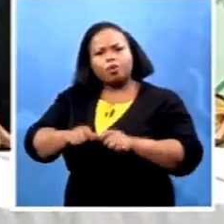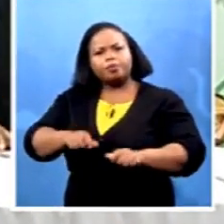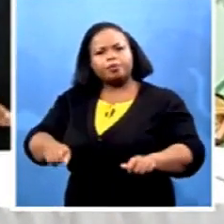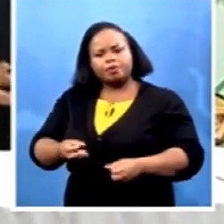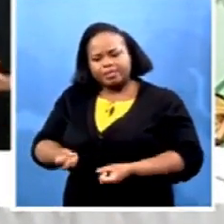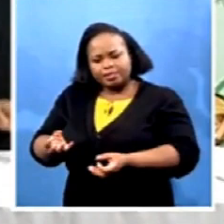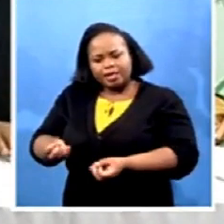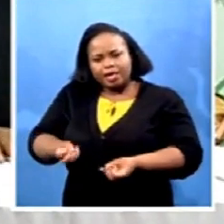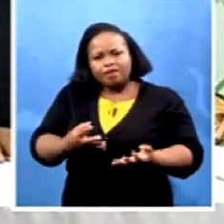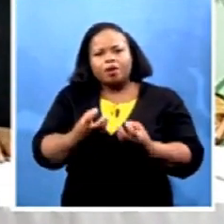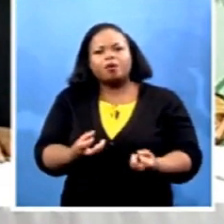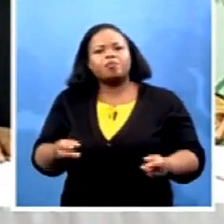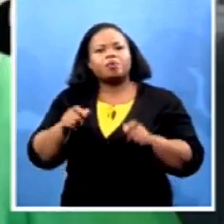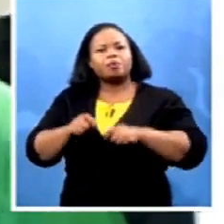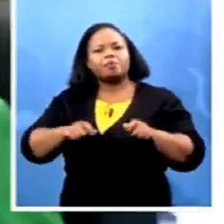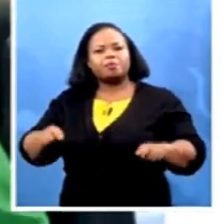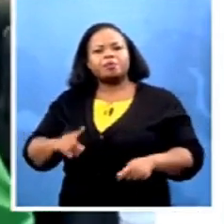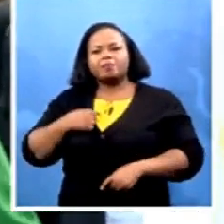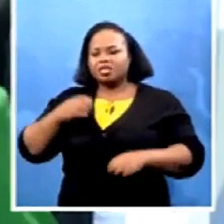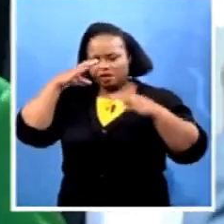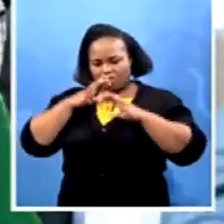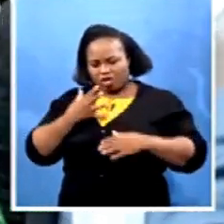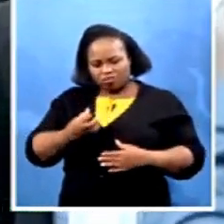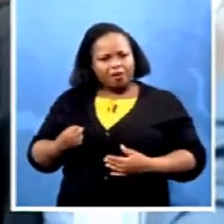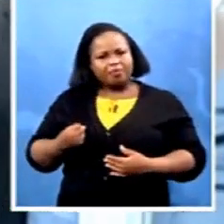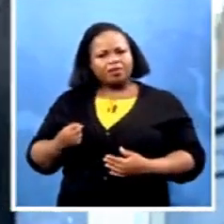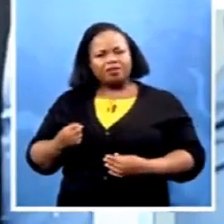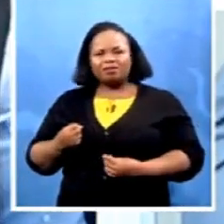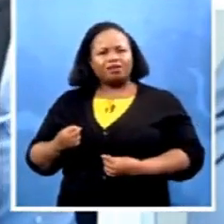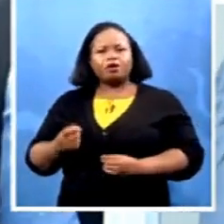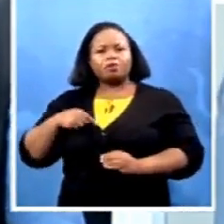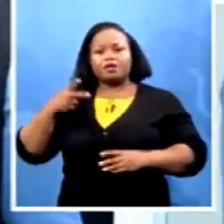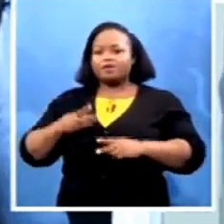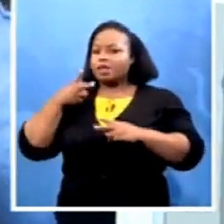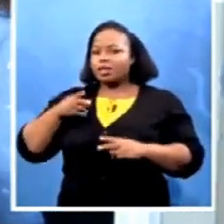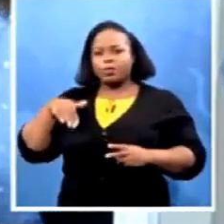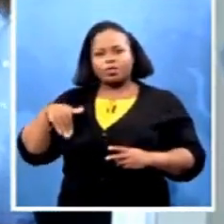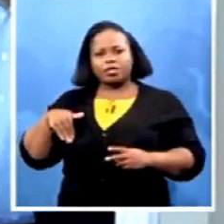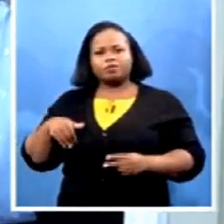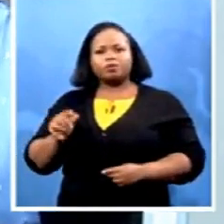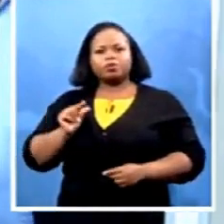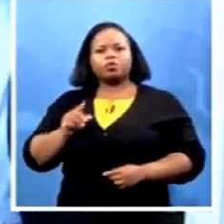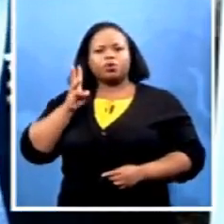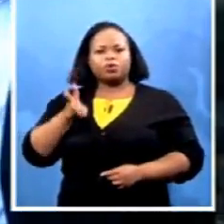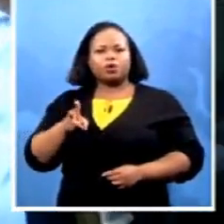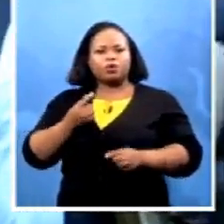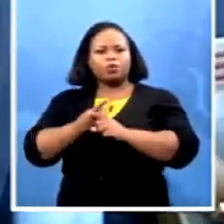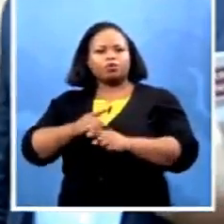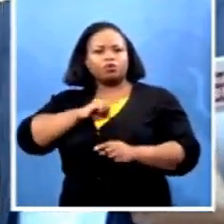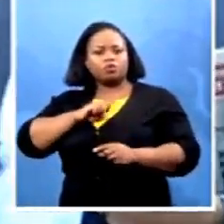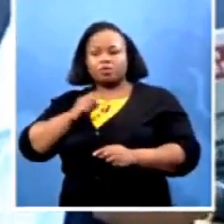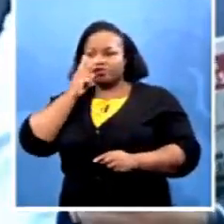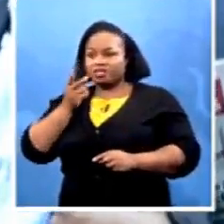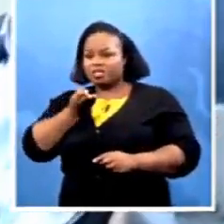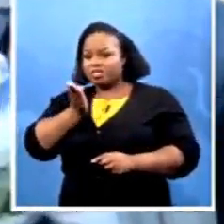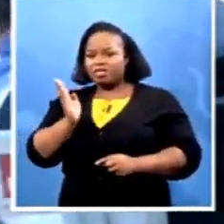We have not finalized the issue. We are yet to meet with the regional coordinator to say, look at these cases, investigate these cases. If